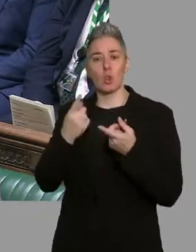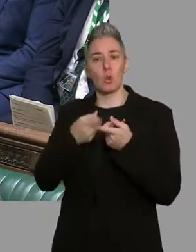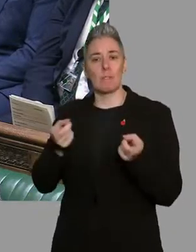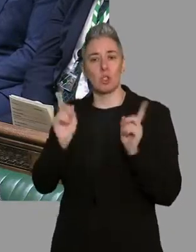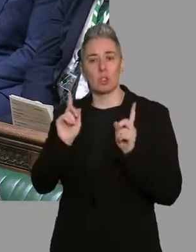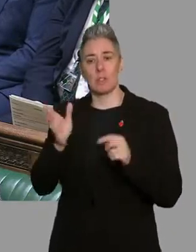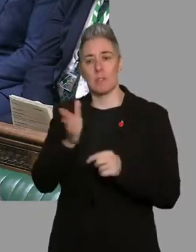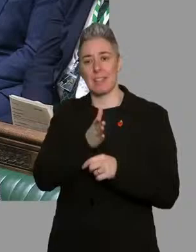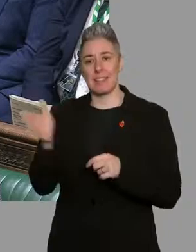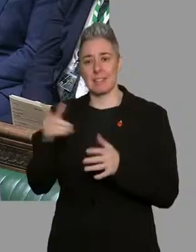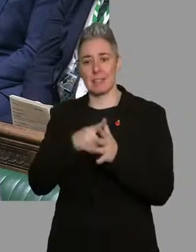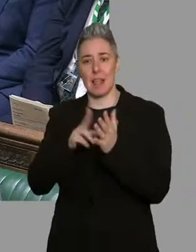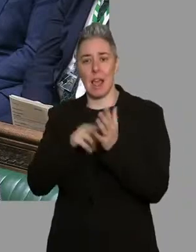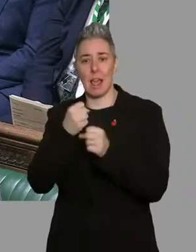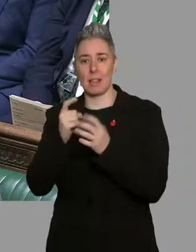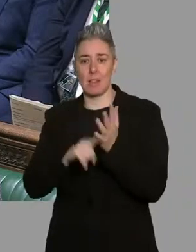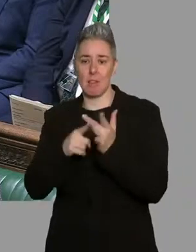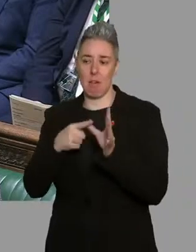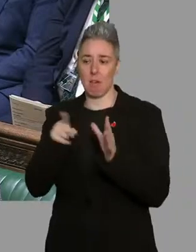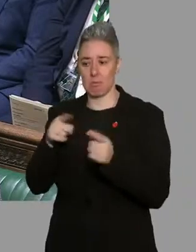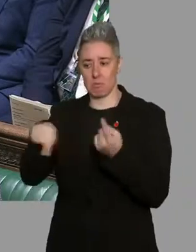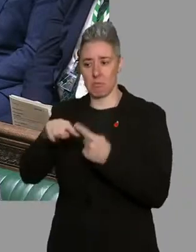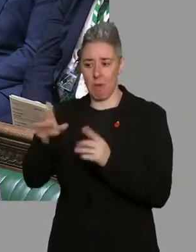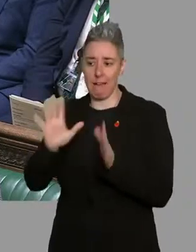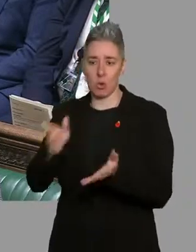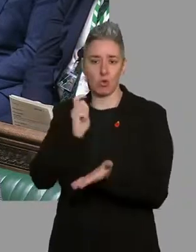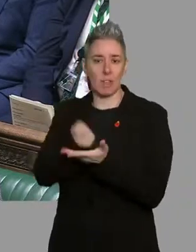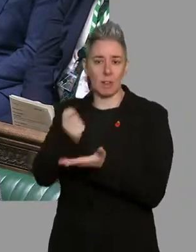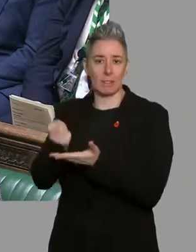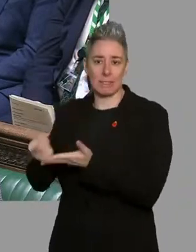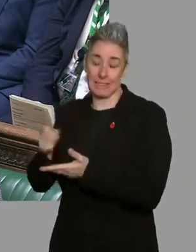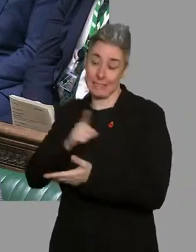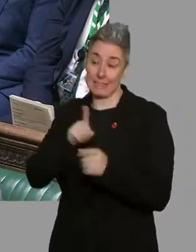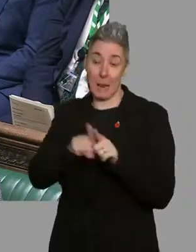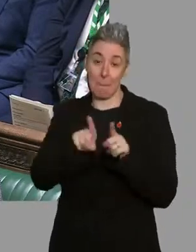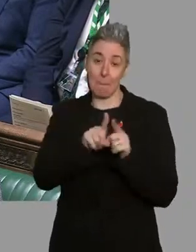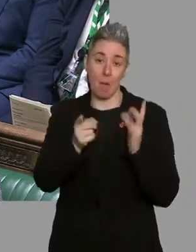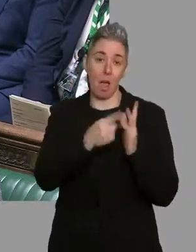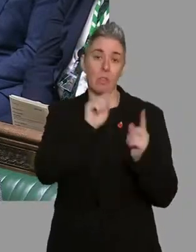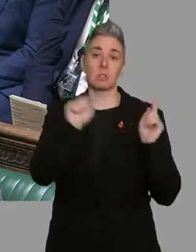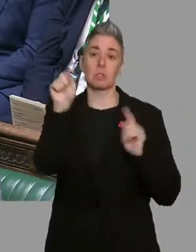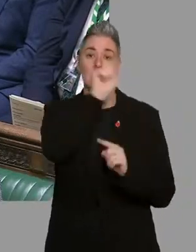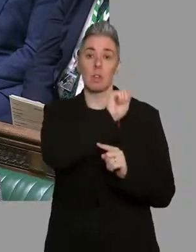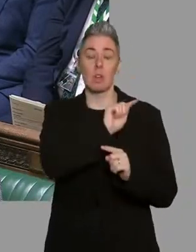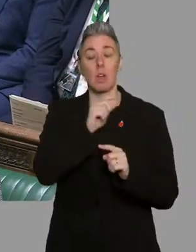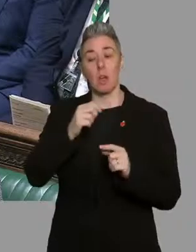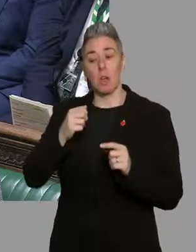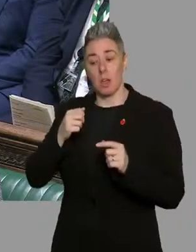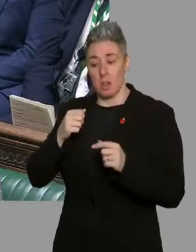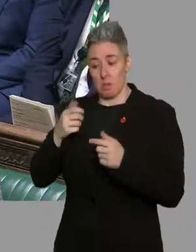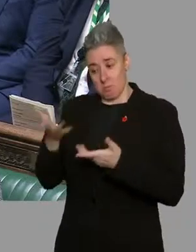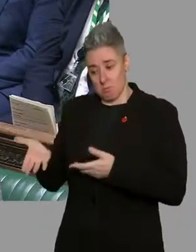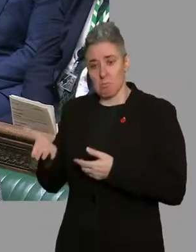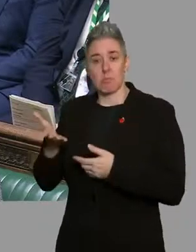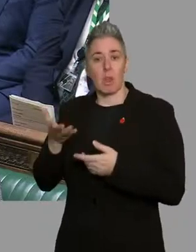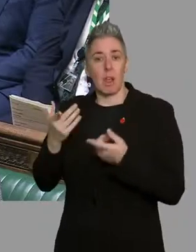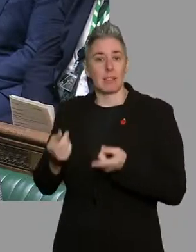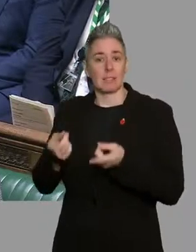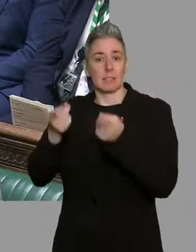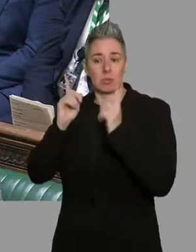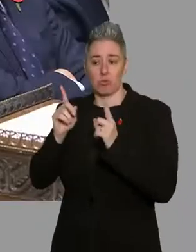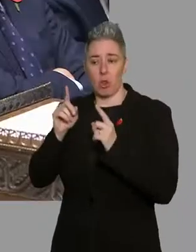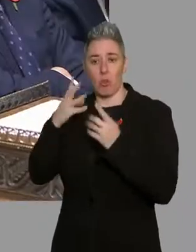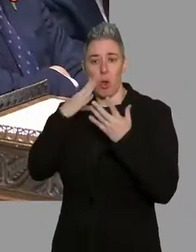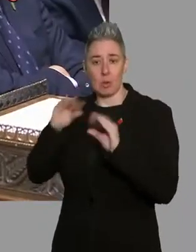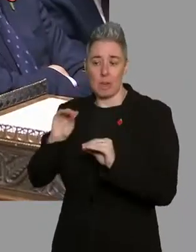State for Education, has started to address the problem, but we need a longer-term solution that doesn't simply saddle more debt